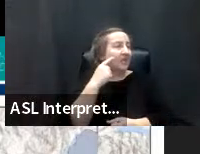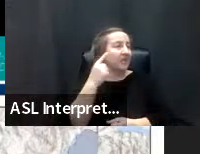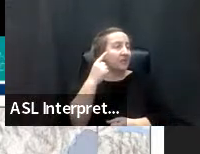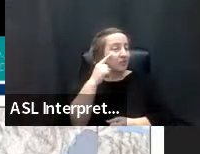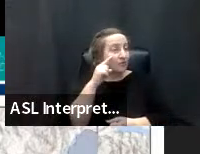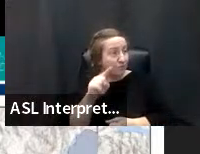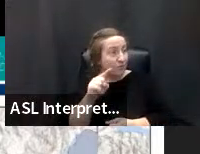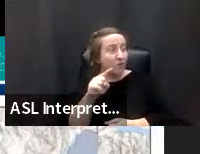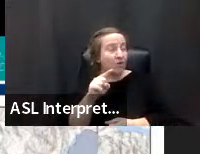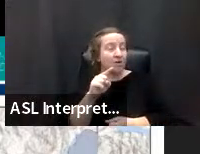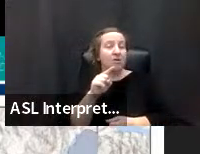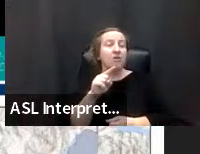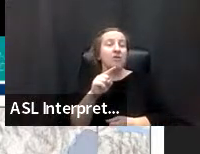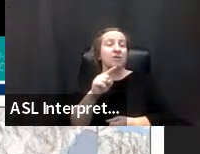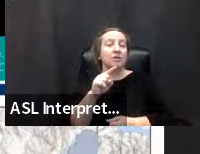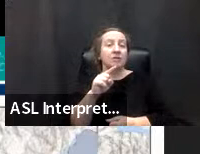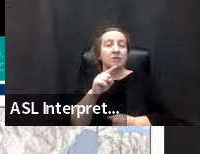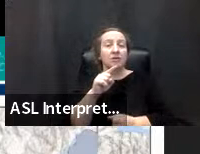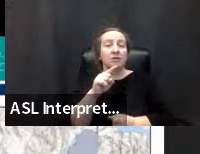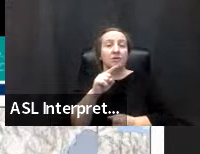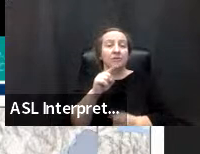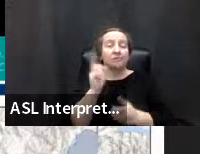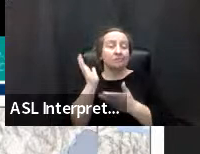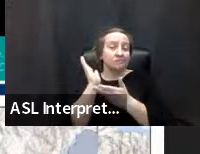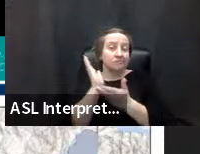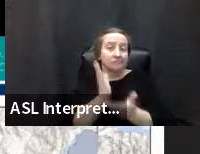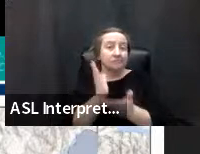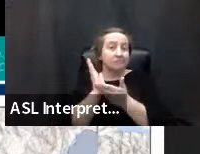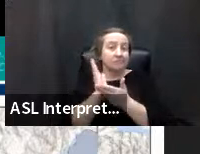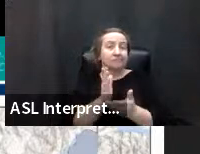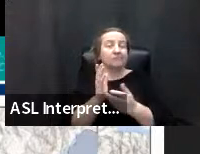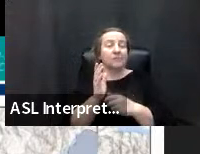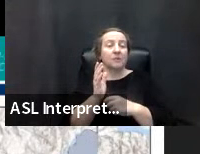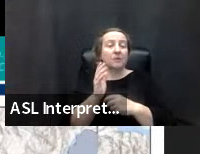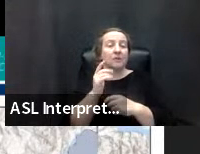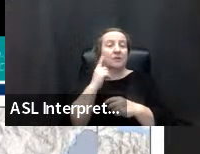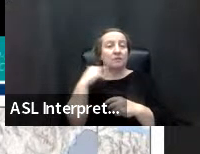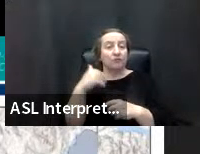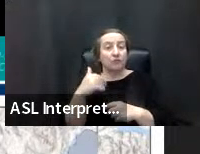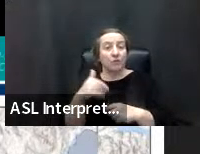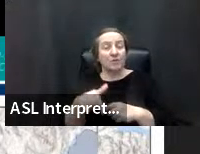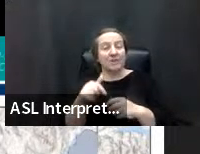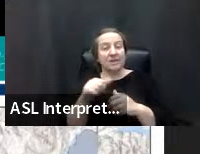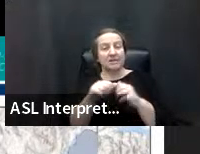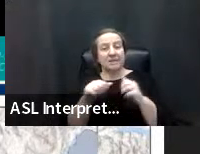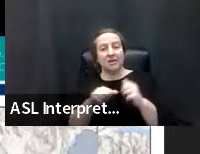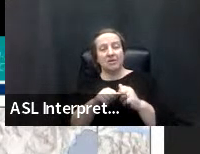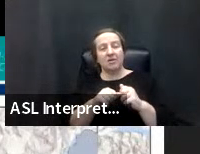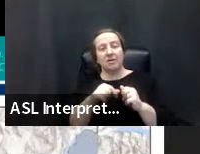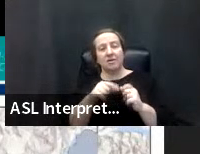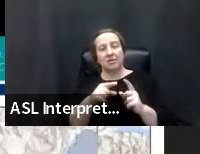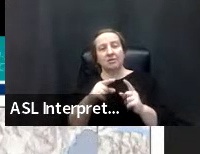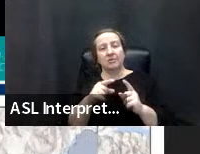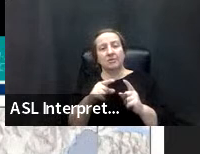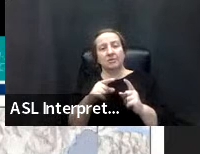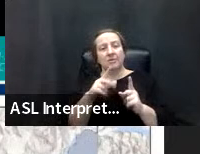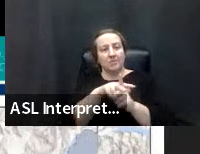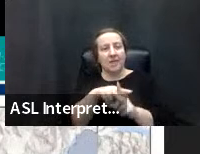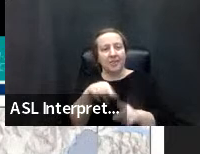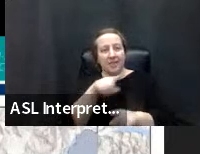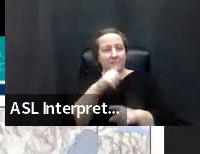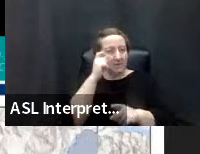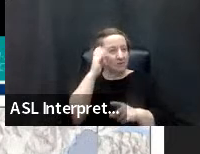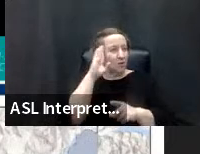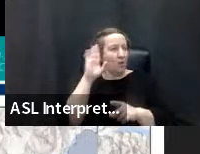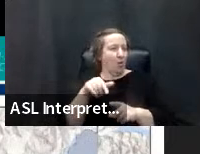carriers that frequent this area, maybe my statement was a little more applicable to them because they know how much more congested this